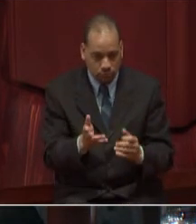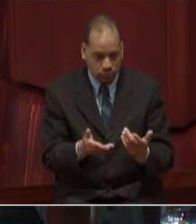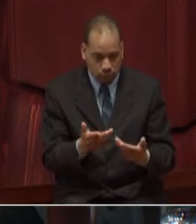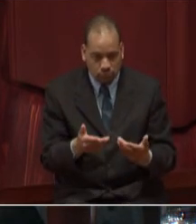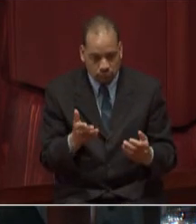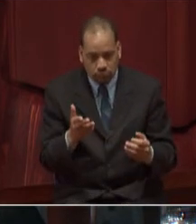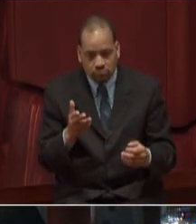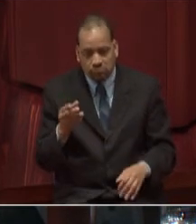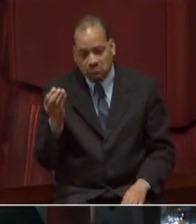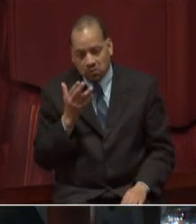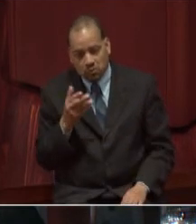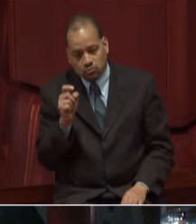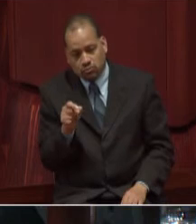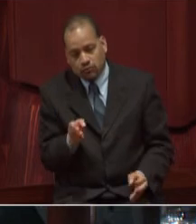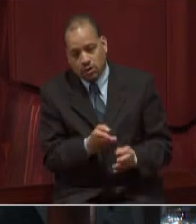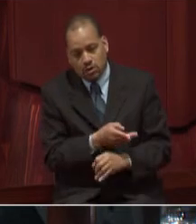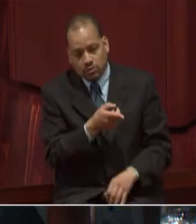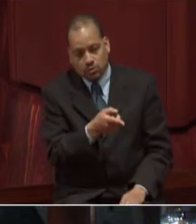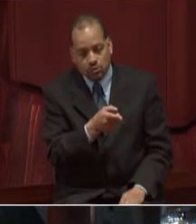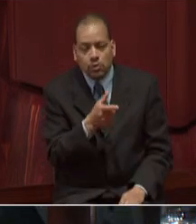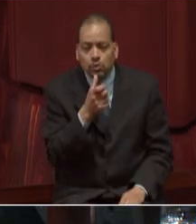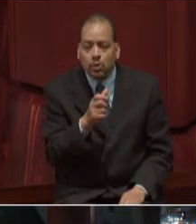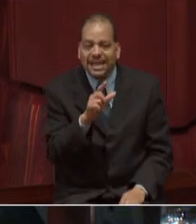you should fire this fellow Lehman.